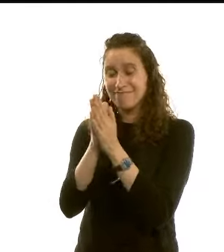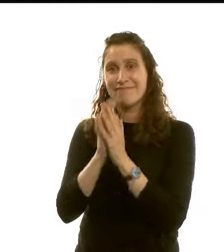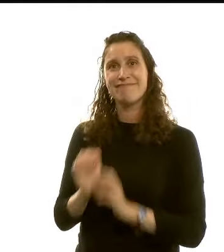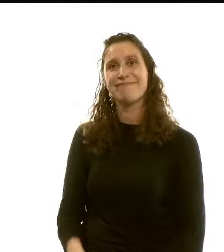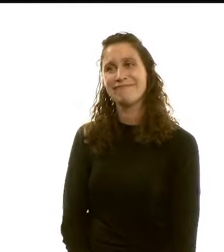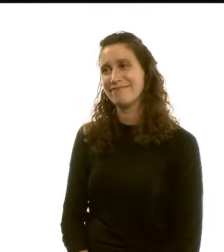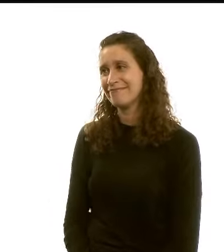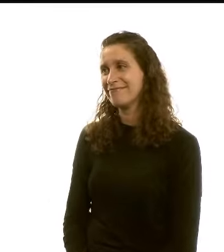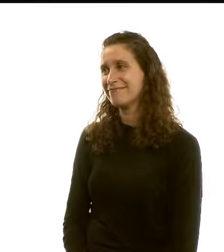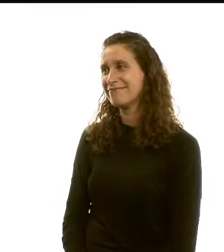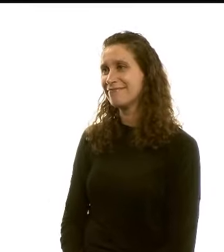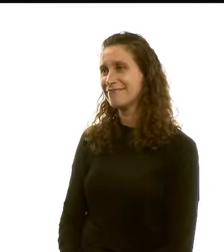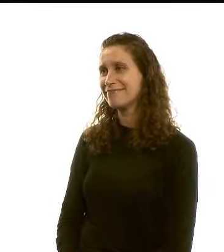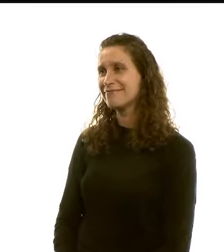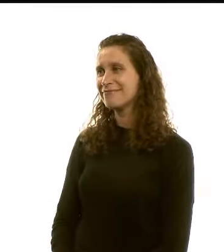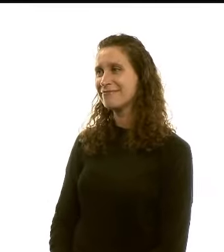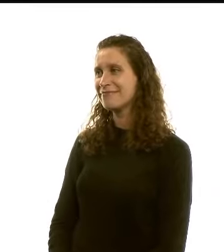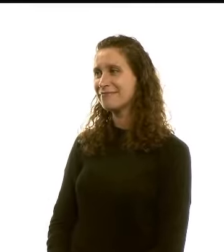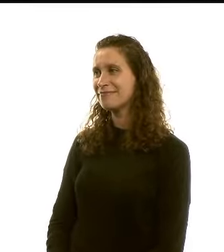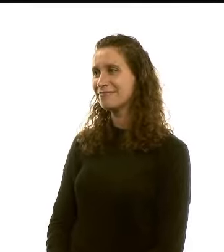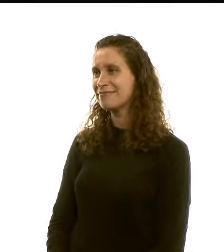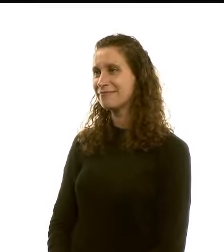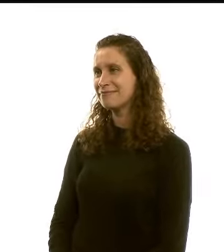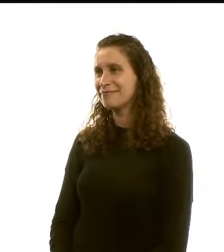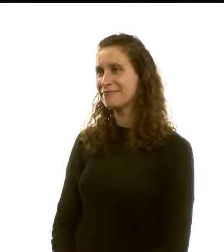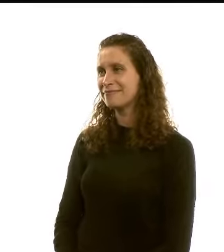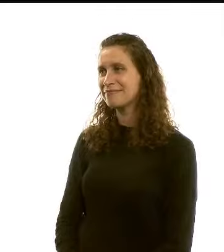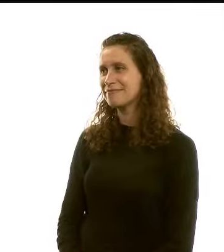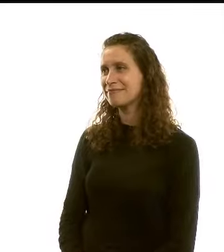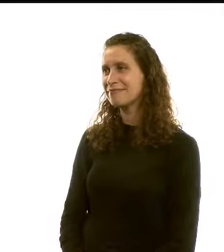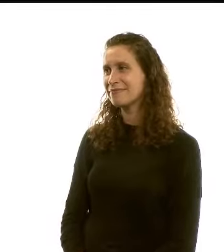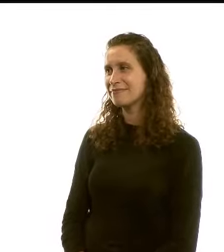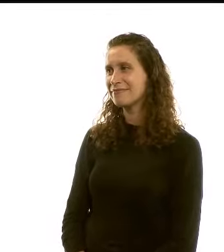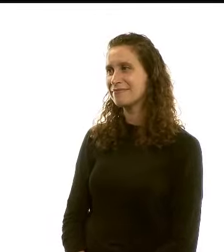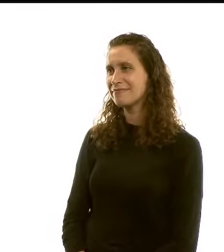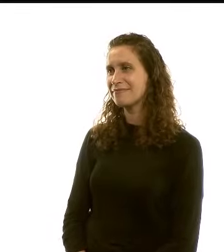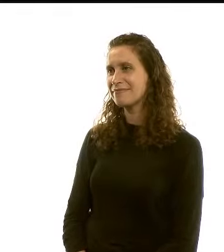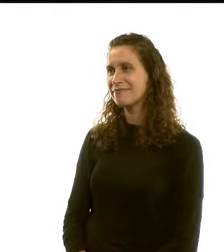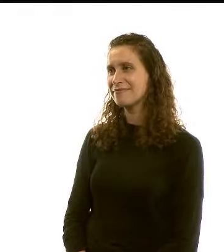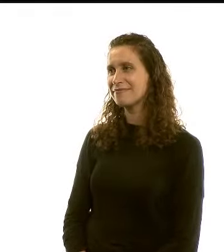Thanks, you guys. Brilliant. Thanks, Michael and Ashwin.